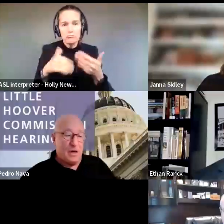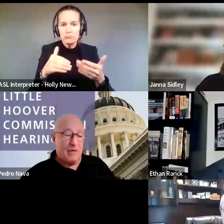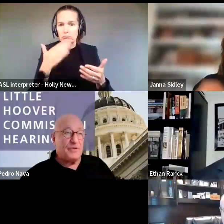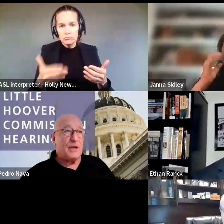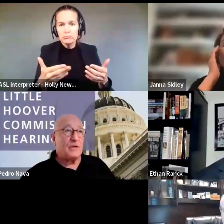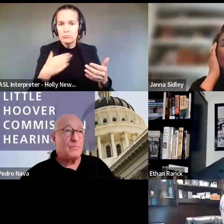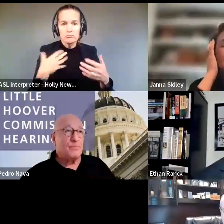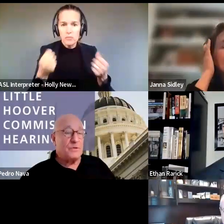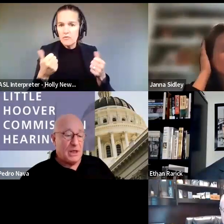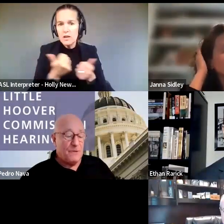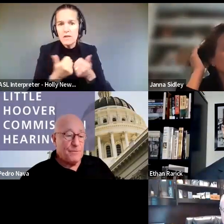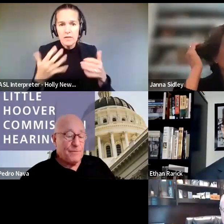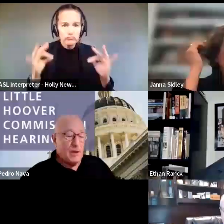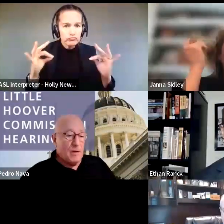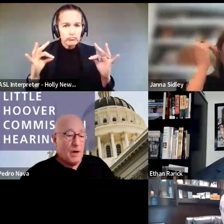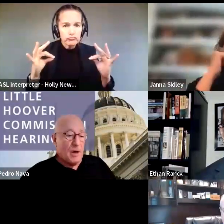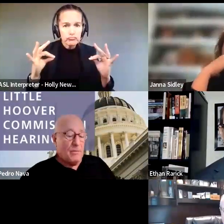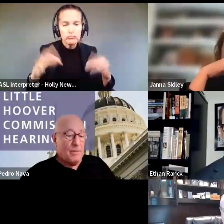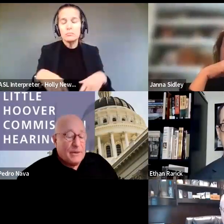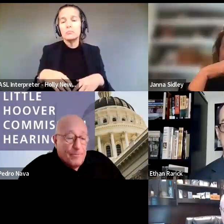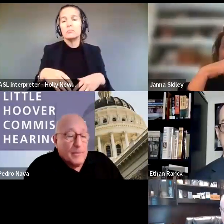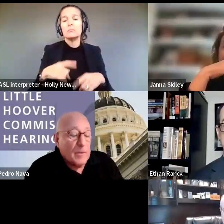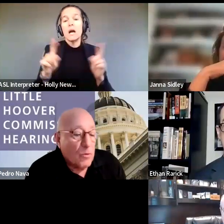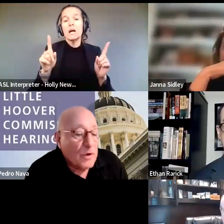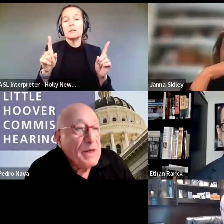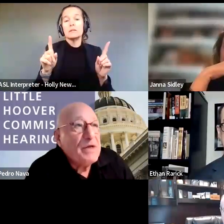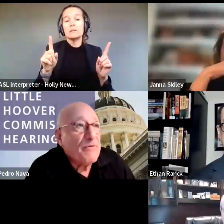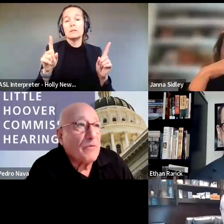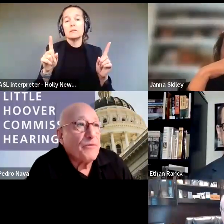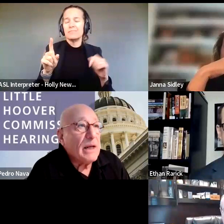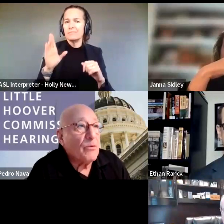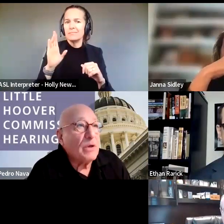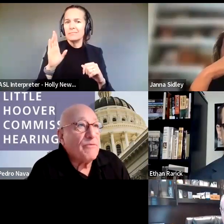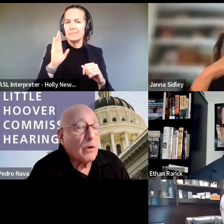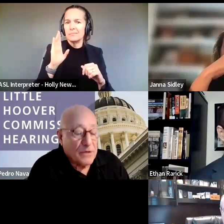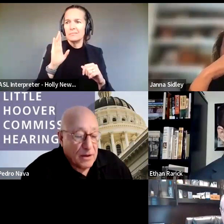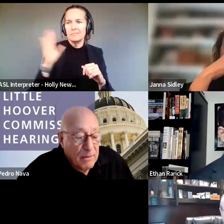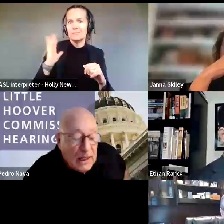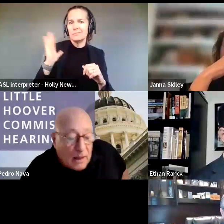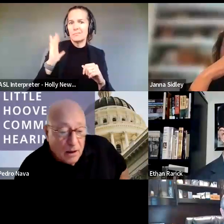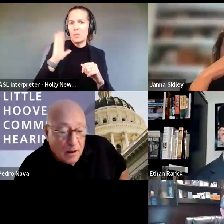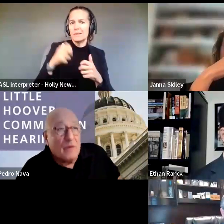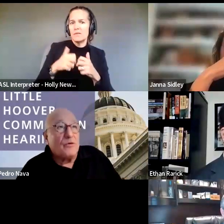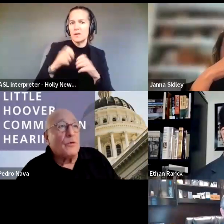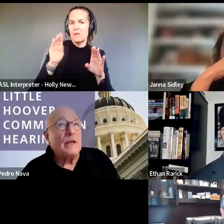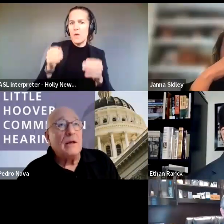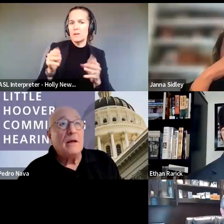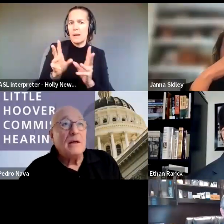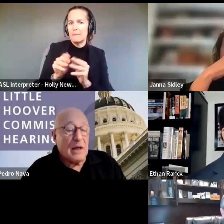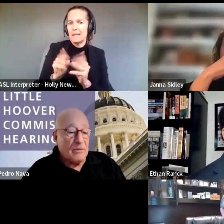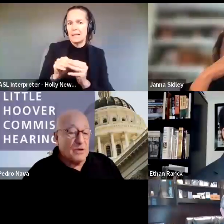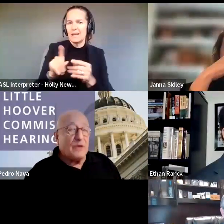is everything it's supposed to be. But it would have been difficult for me to really focus on the meeting on those